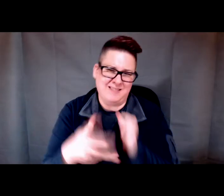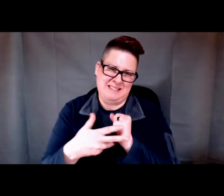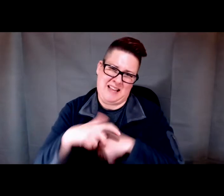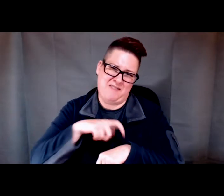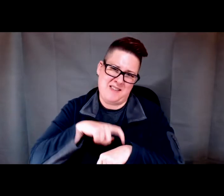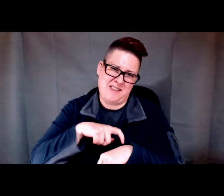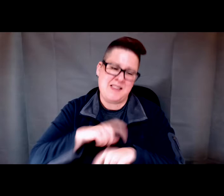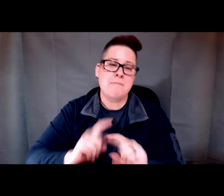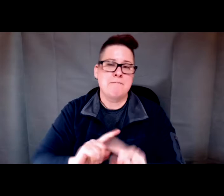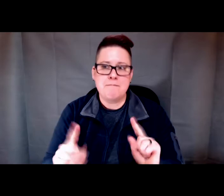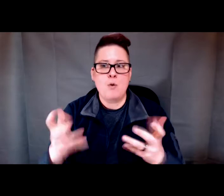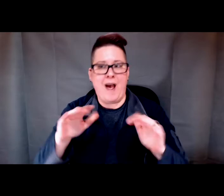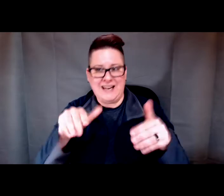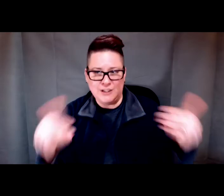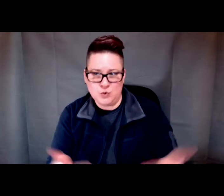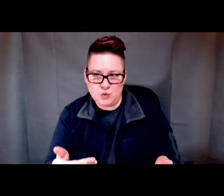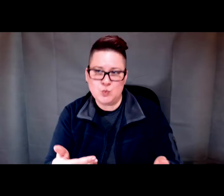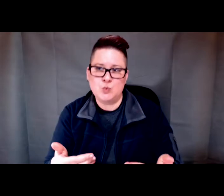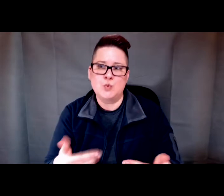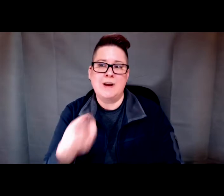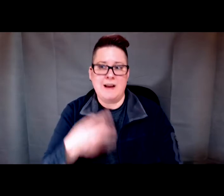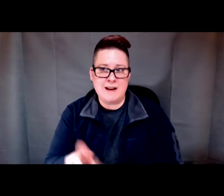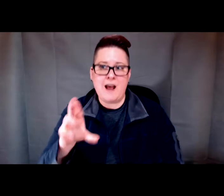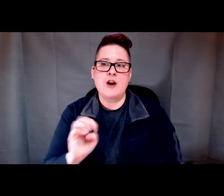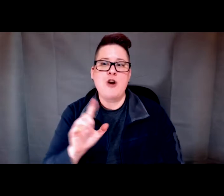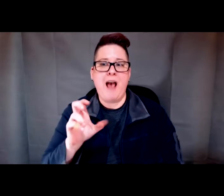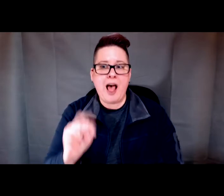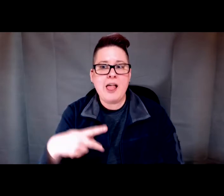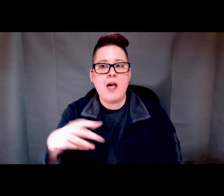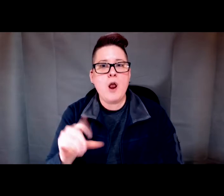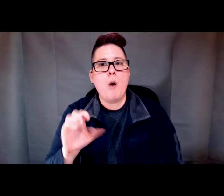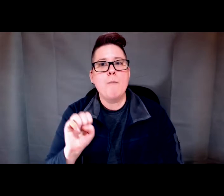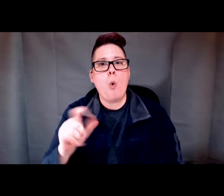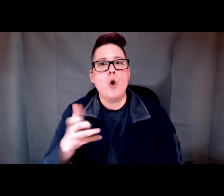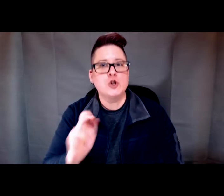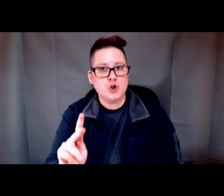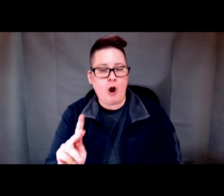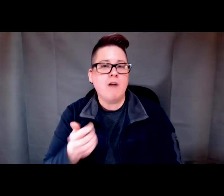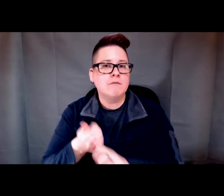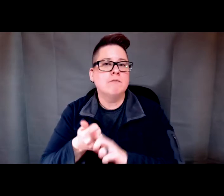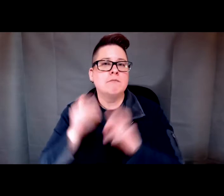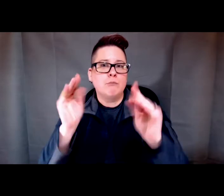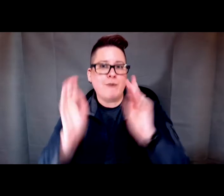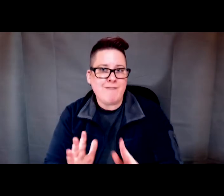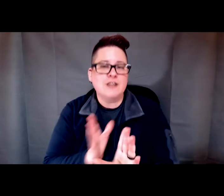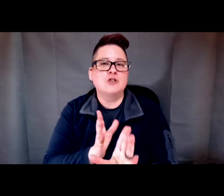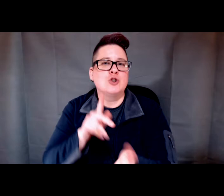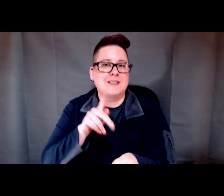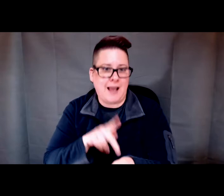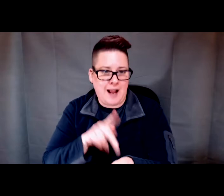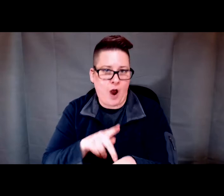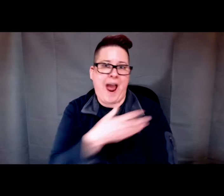but I would like to introduce Dr. Ellen Poleshuck, who is Professor of Psychiatry